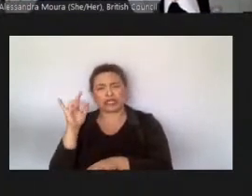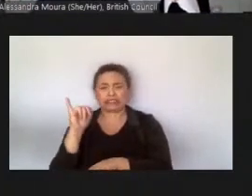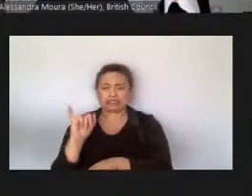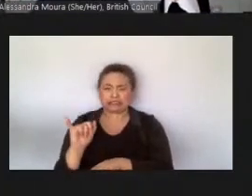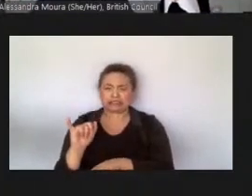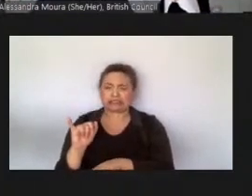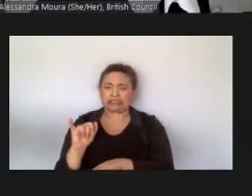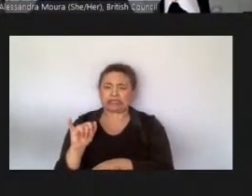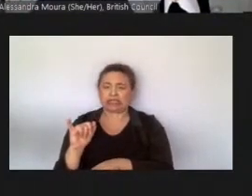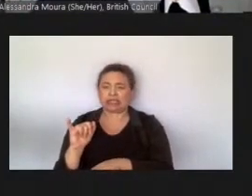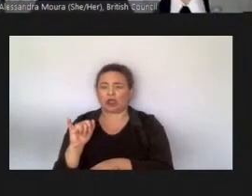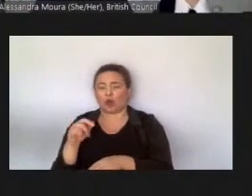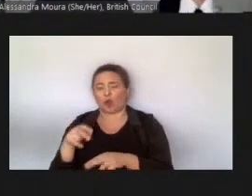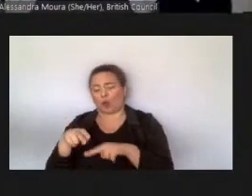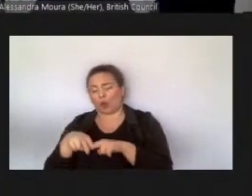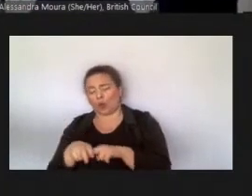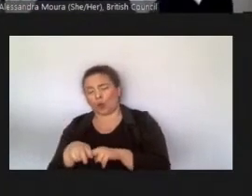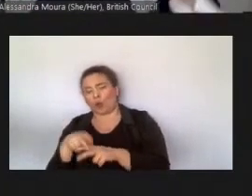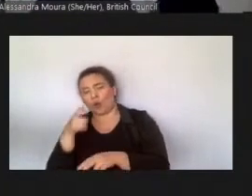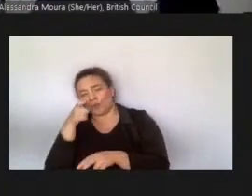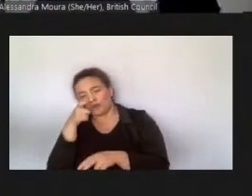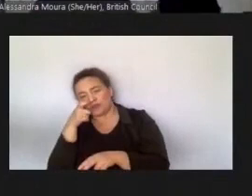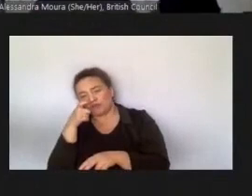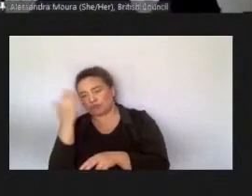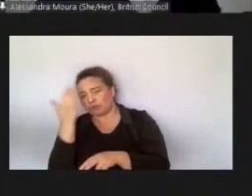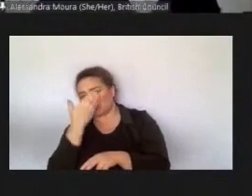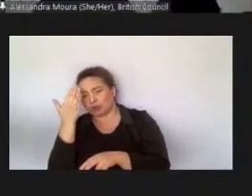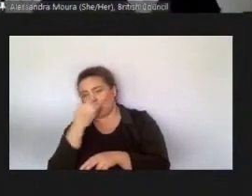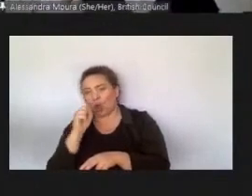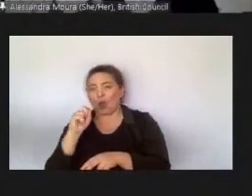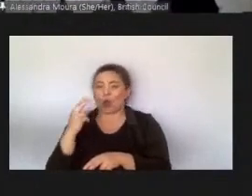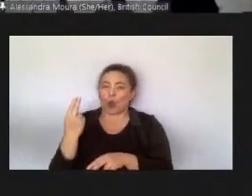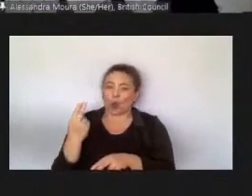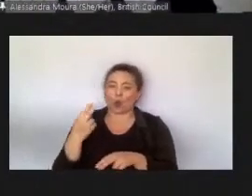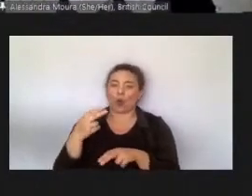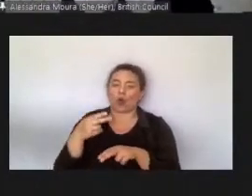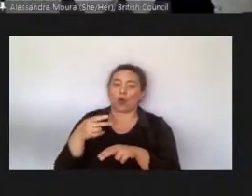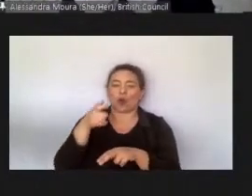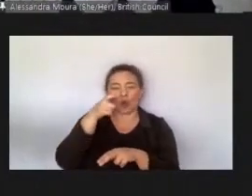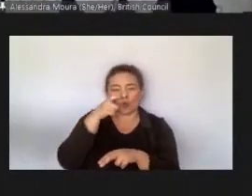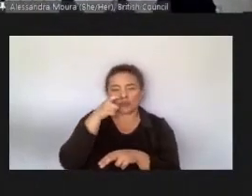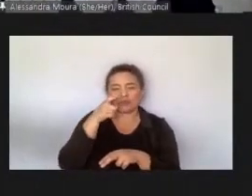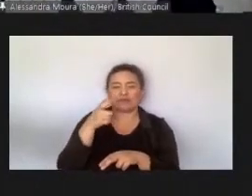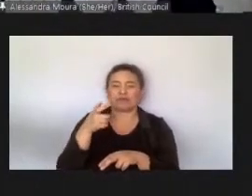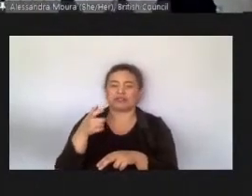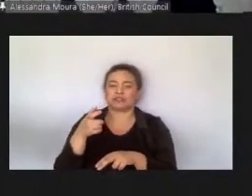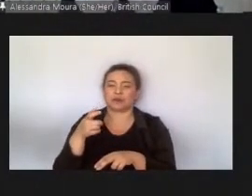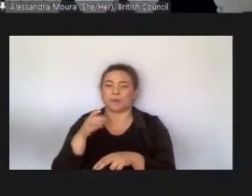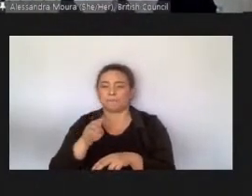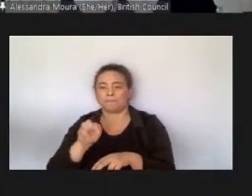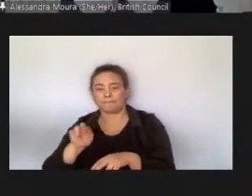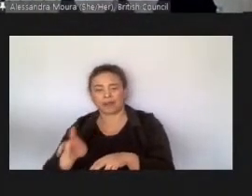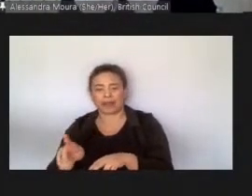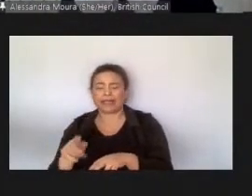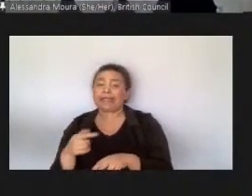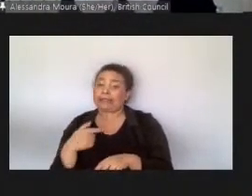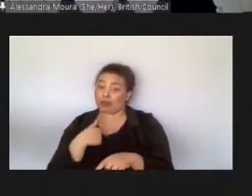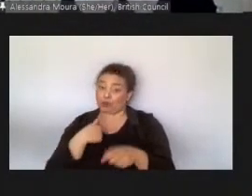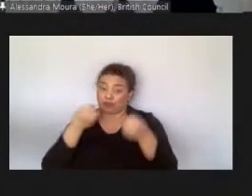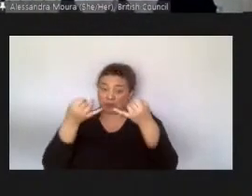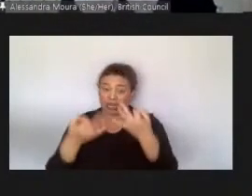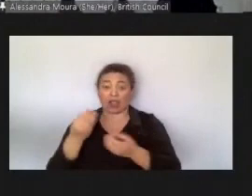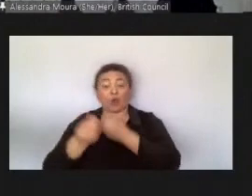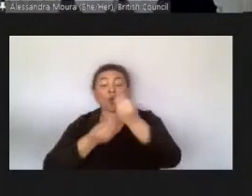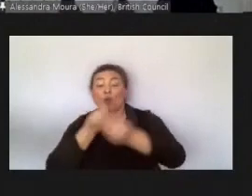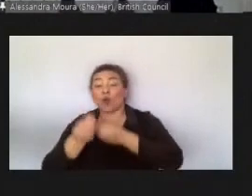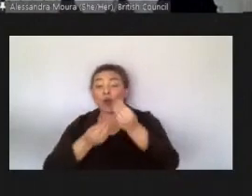it's blind observation. The reason why it's blind observation is because it's something that you don't need